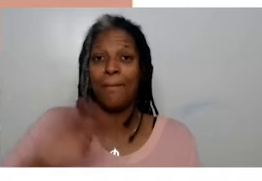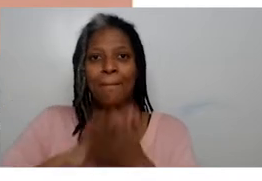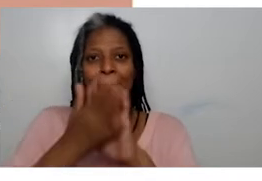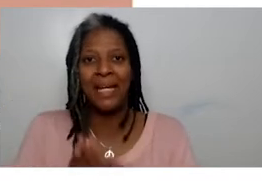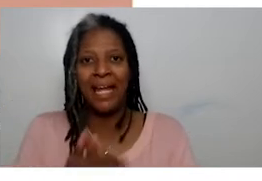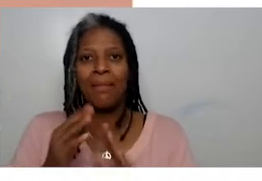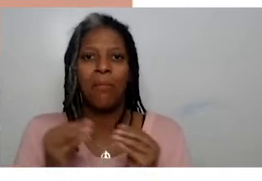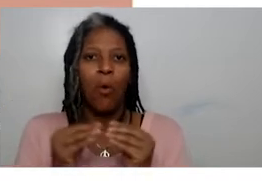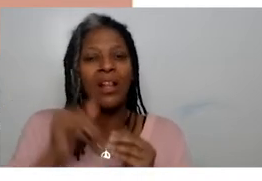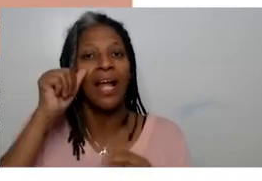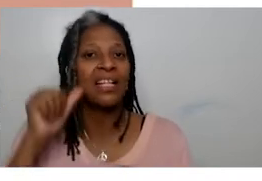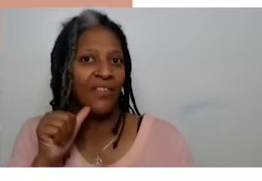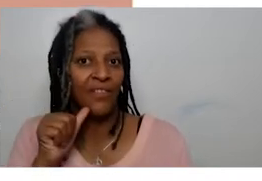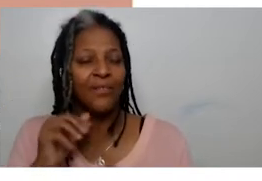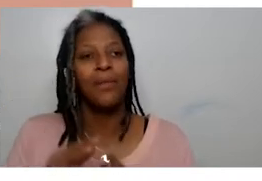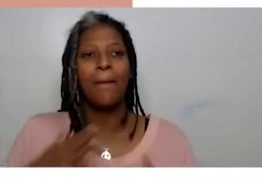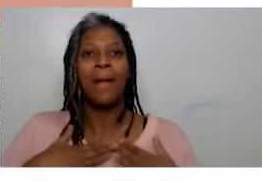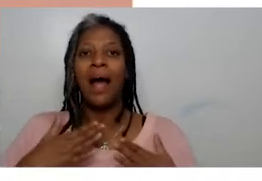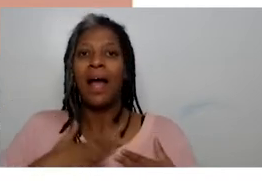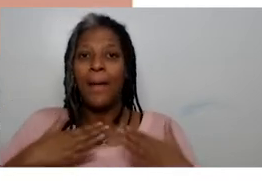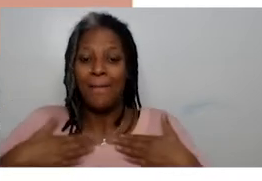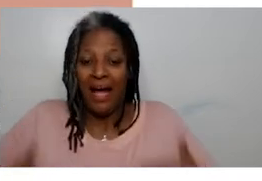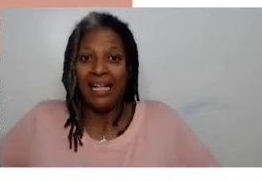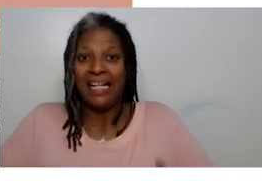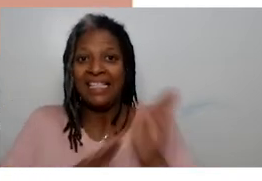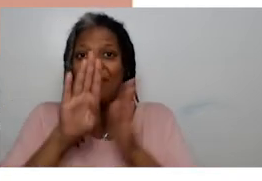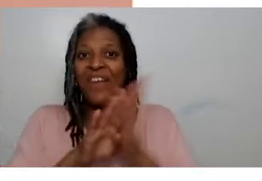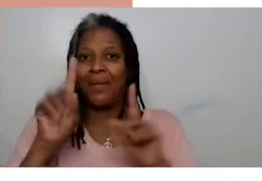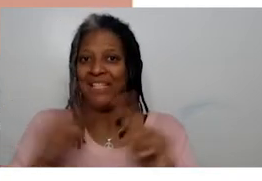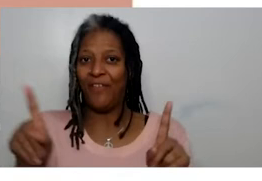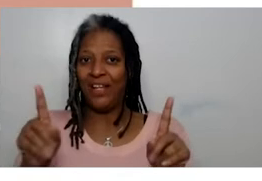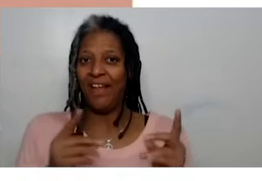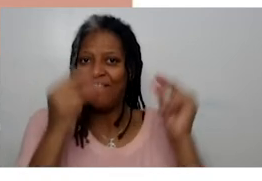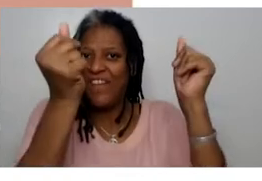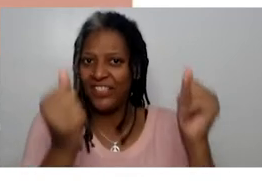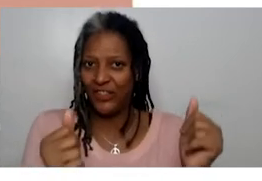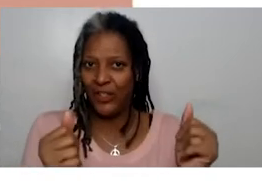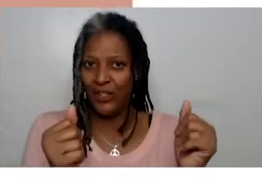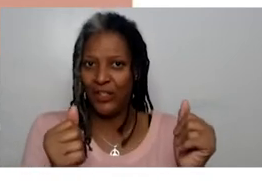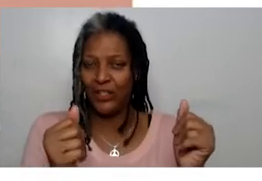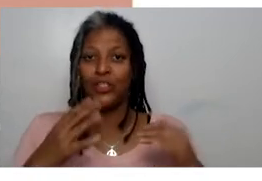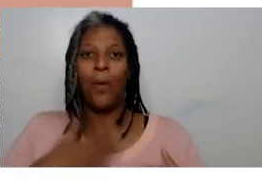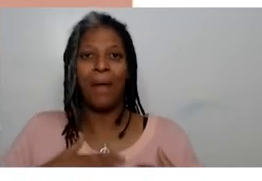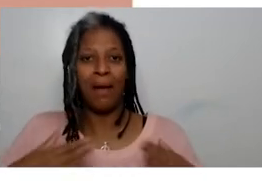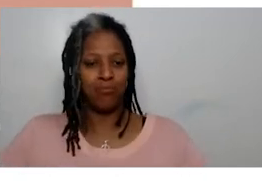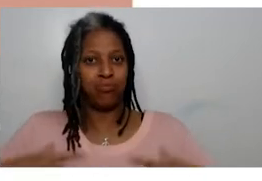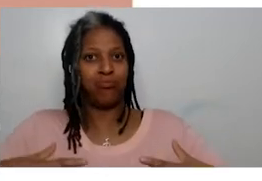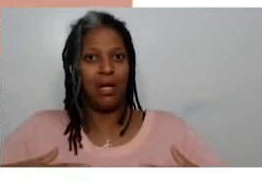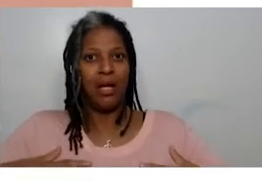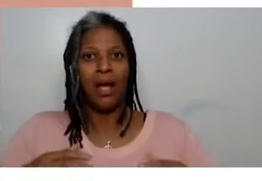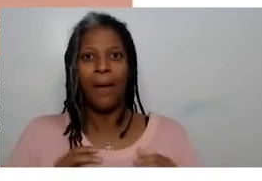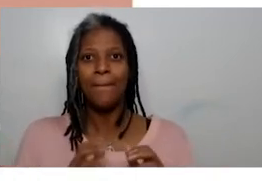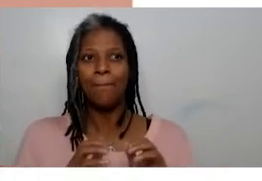I am developing faster than the children around me, or if I'm taller, if I'm a young man and I look